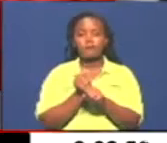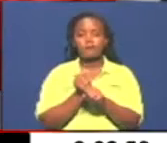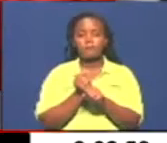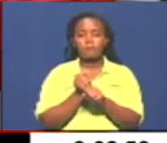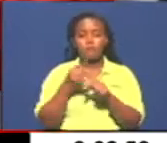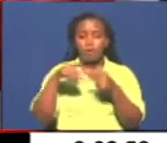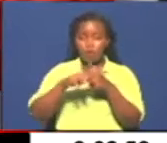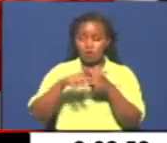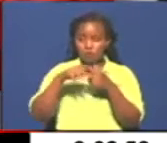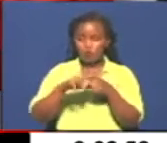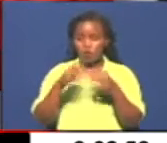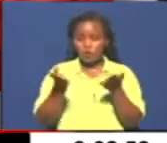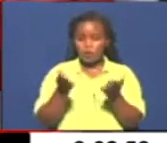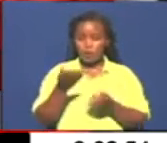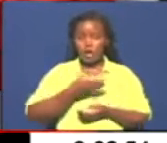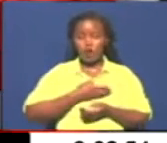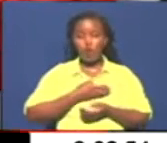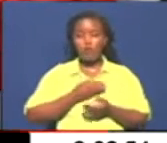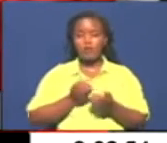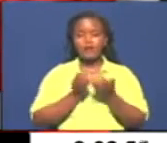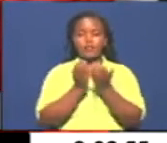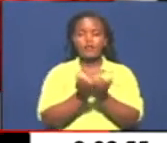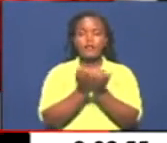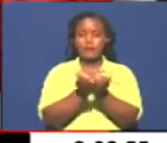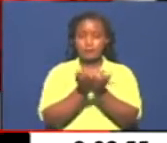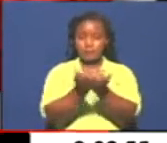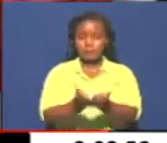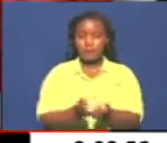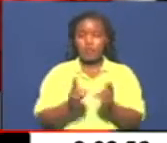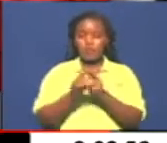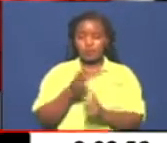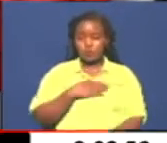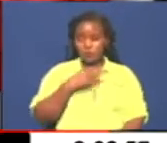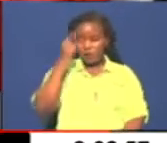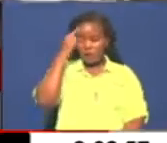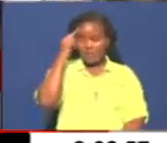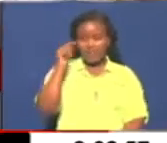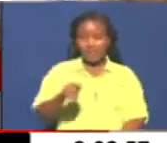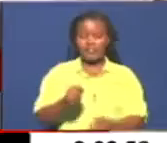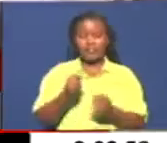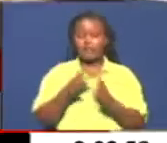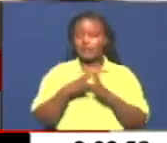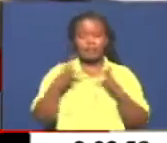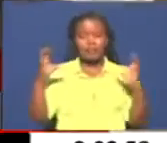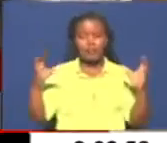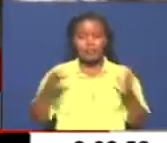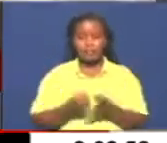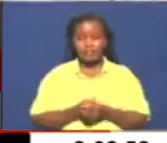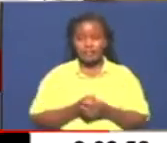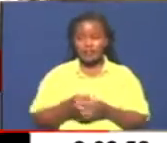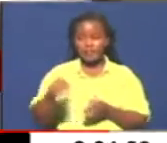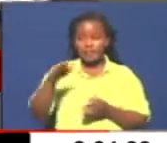na kutengeneza meli zao. And I think this is something we should all be very proud of. The Shipyards